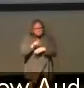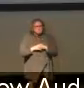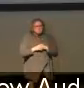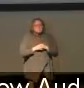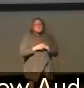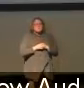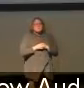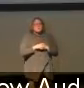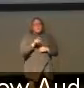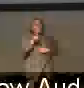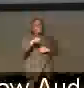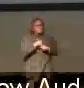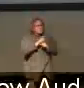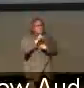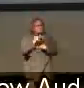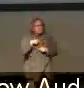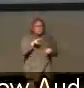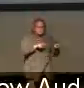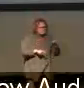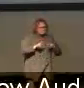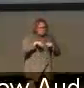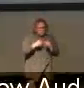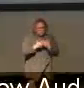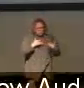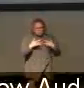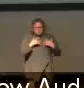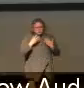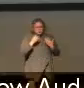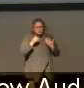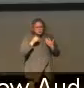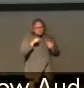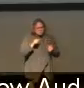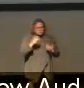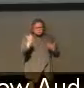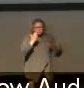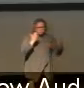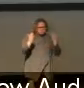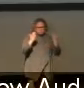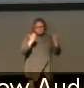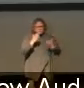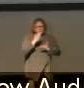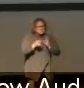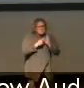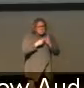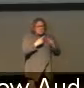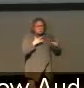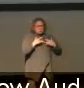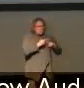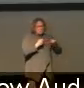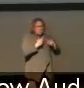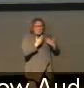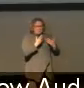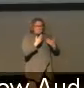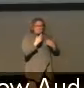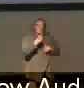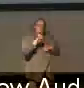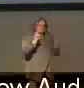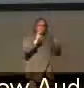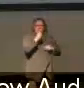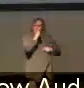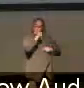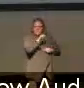at some of the concerns that come through, sometimes from frontline staff, sometimes through our physician